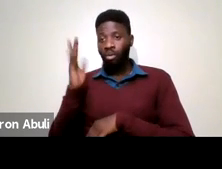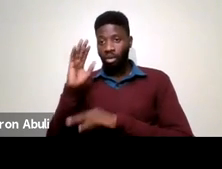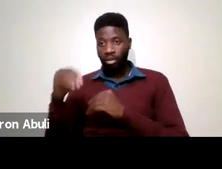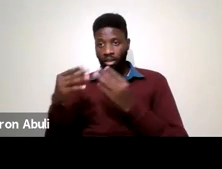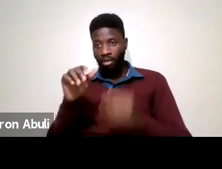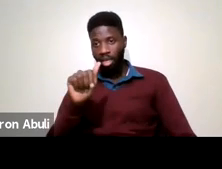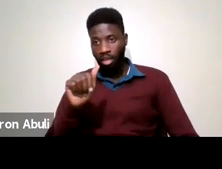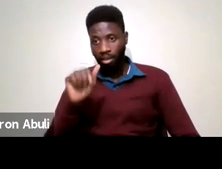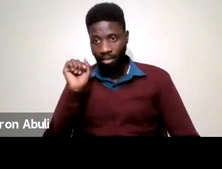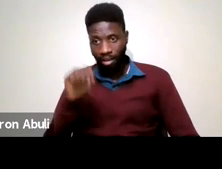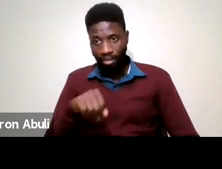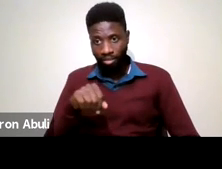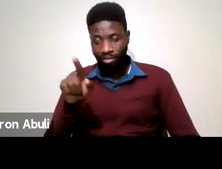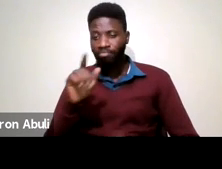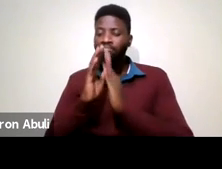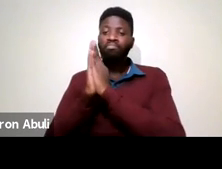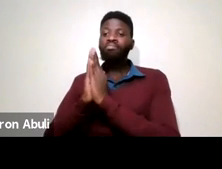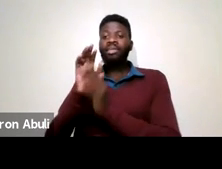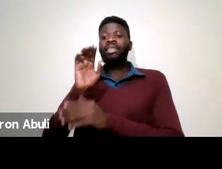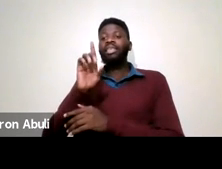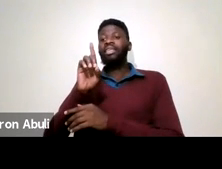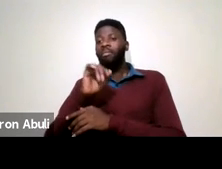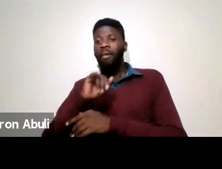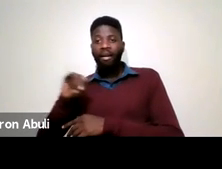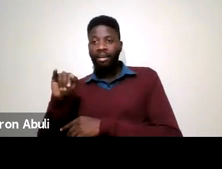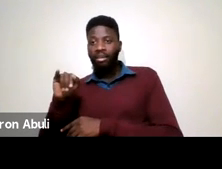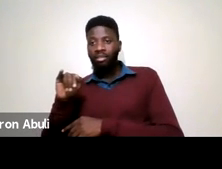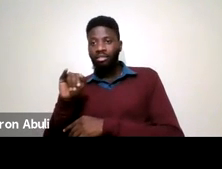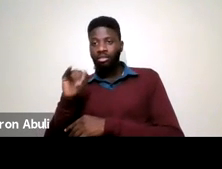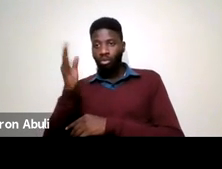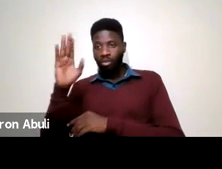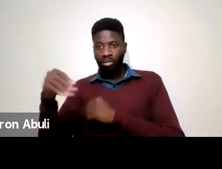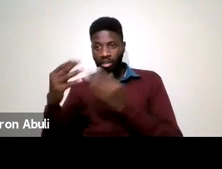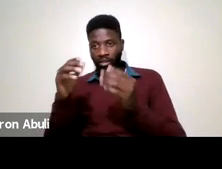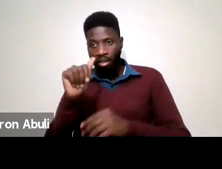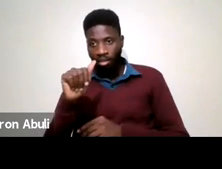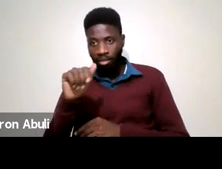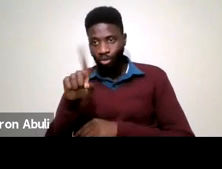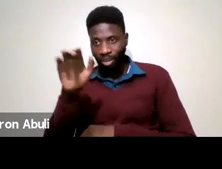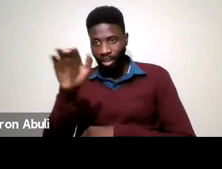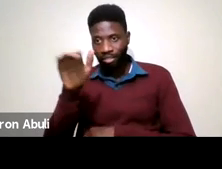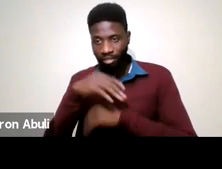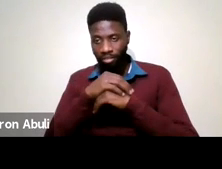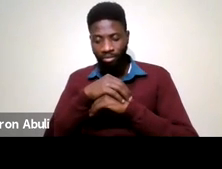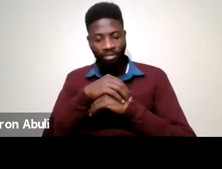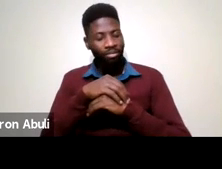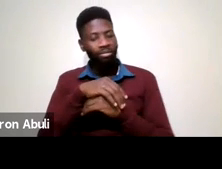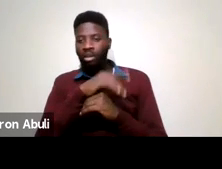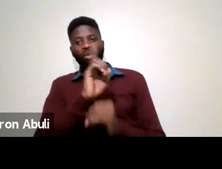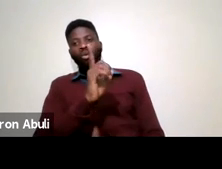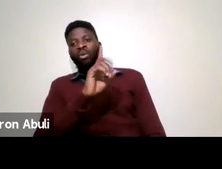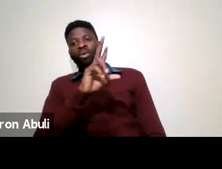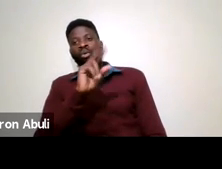D-, do you think God can give you an A? It's a question I'm asking. No.